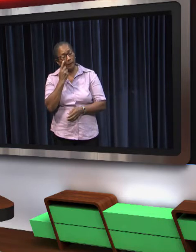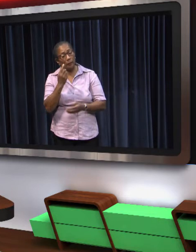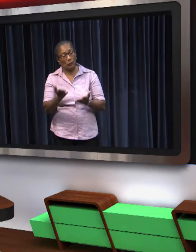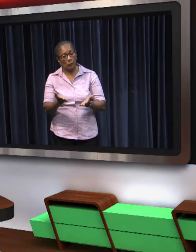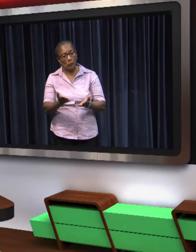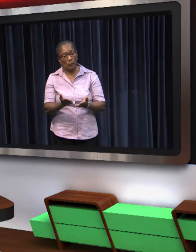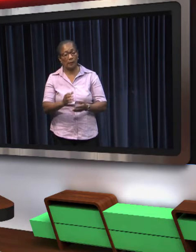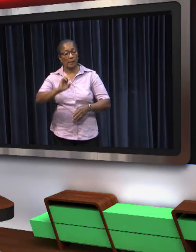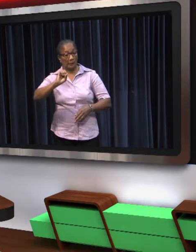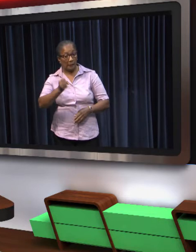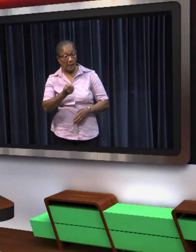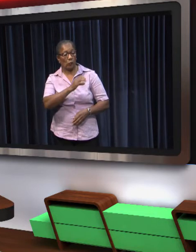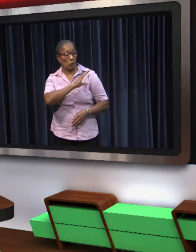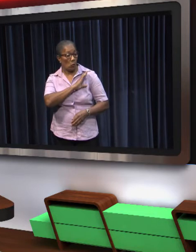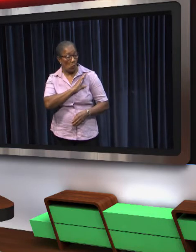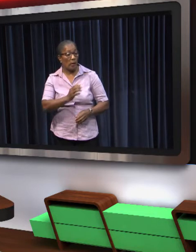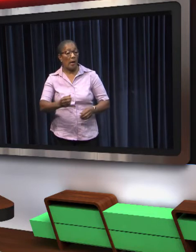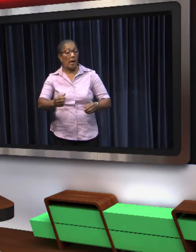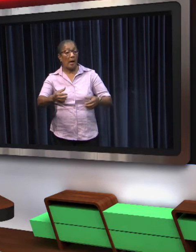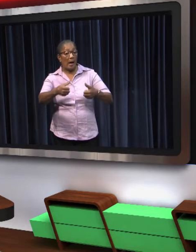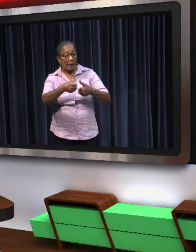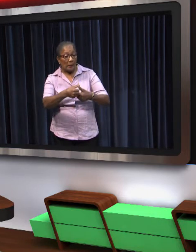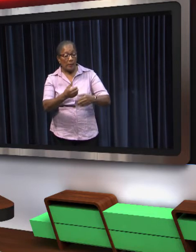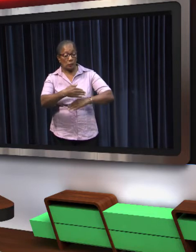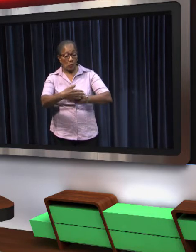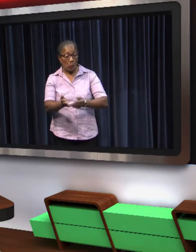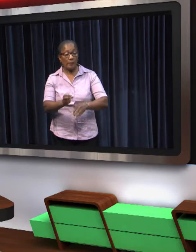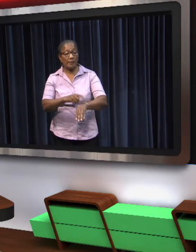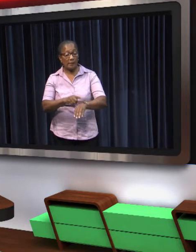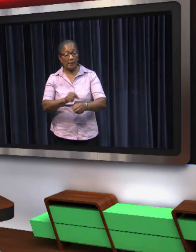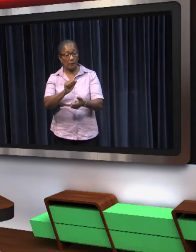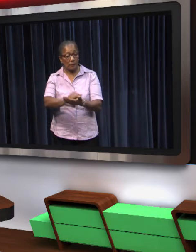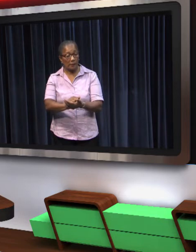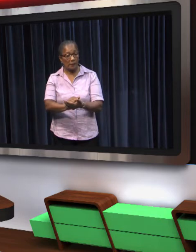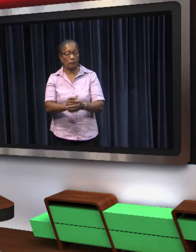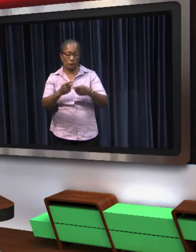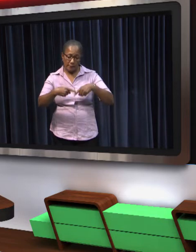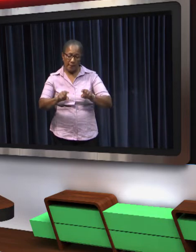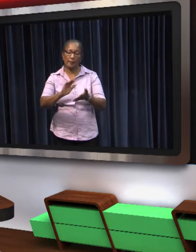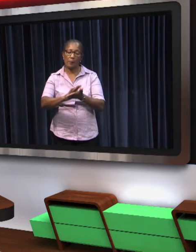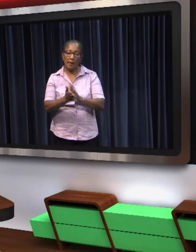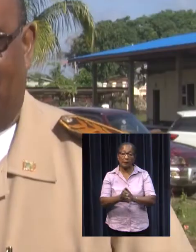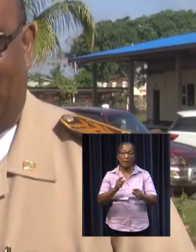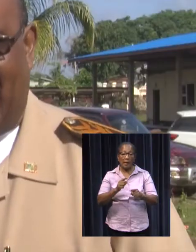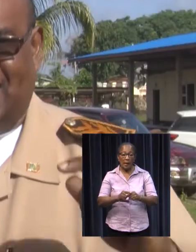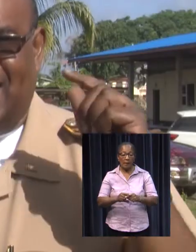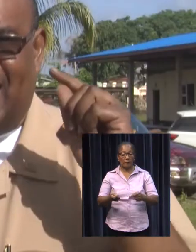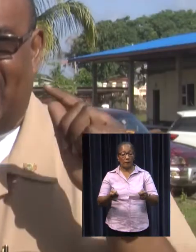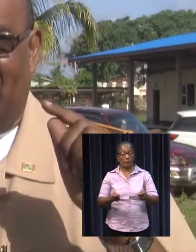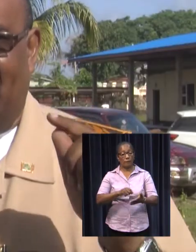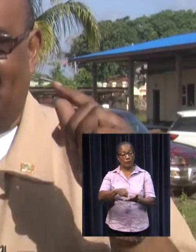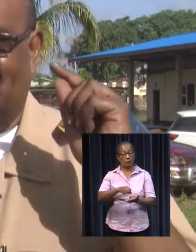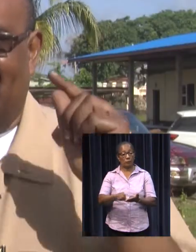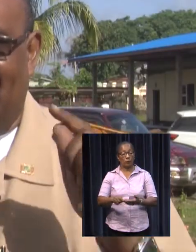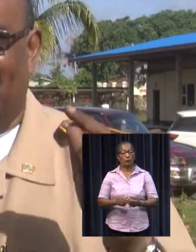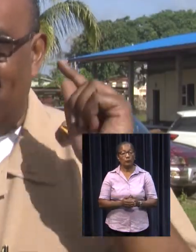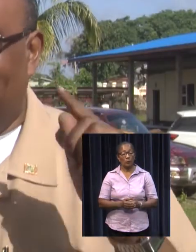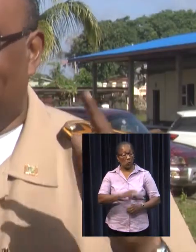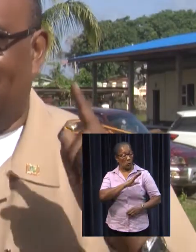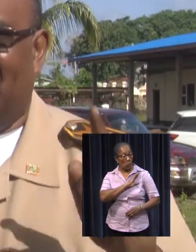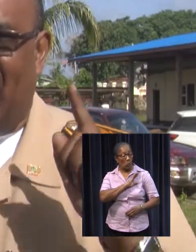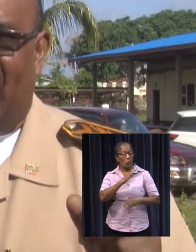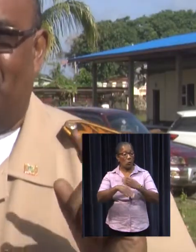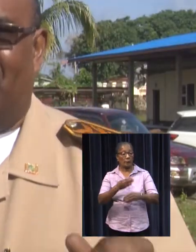adjusted opening hours have also been established for various markets and businesses. It is also emphasized that